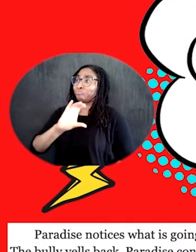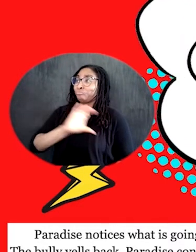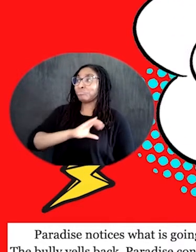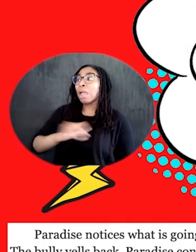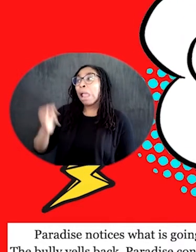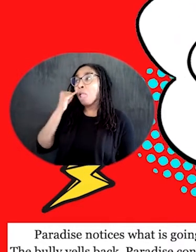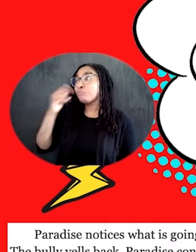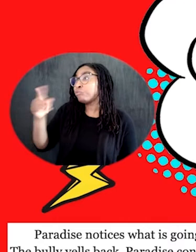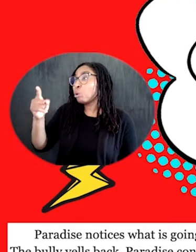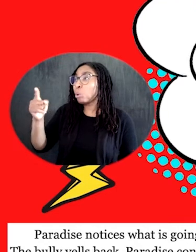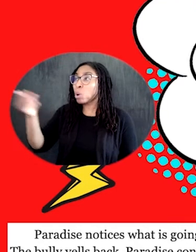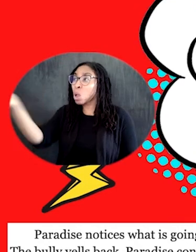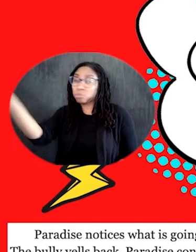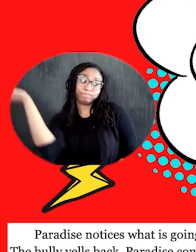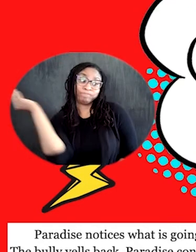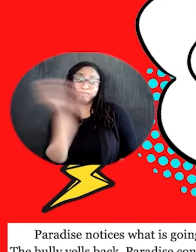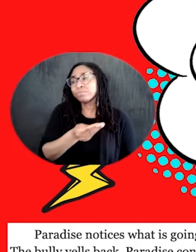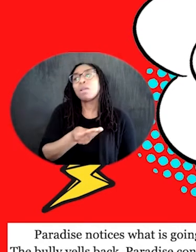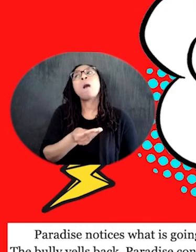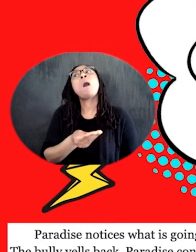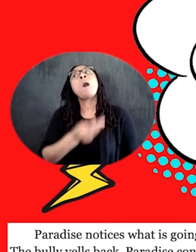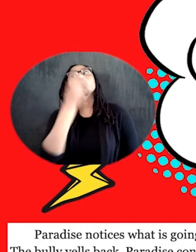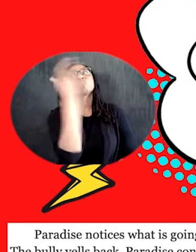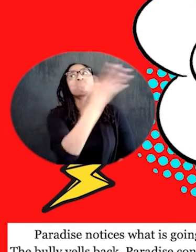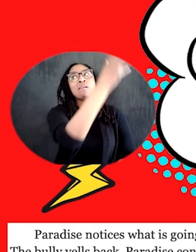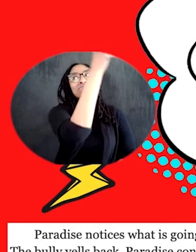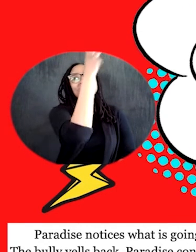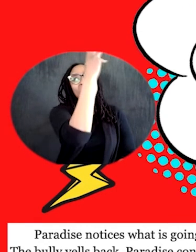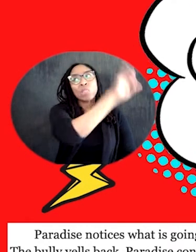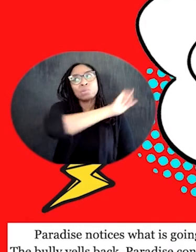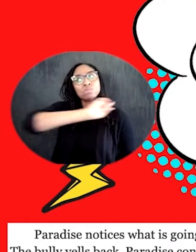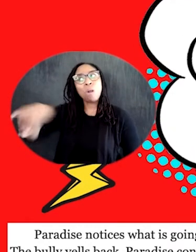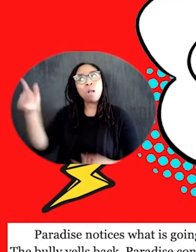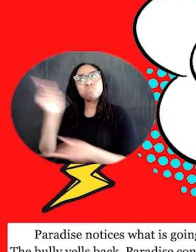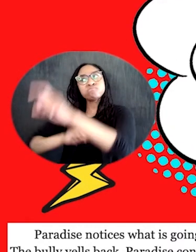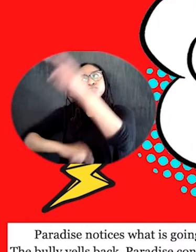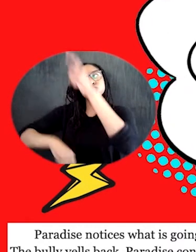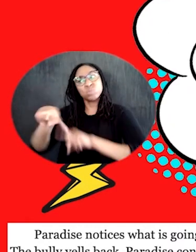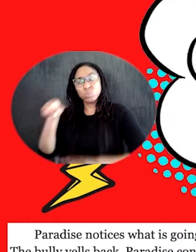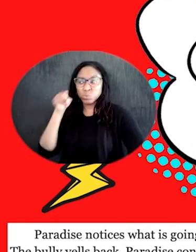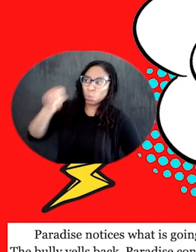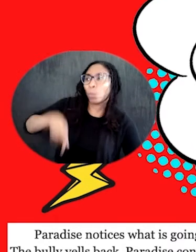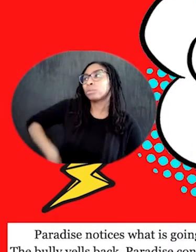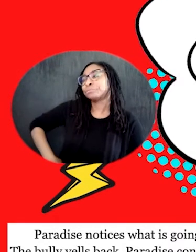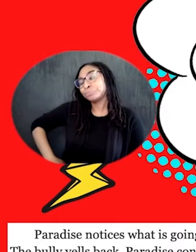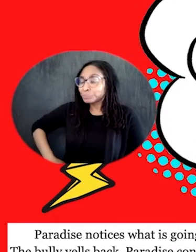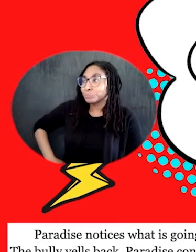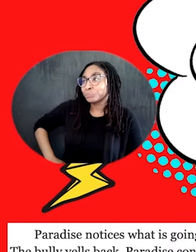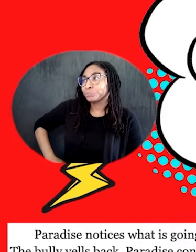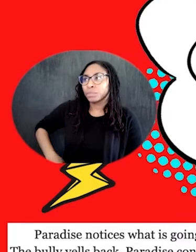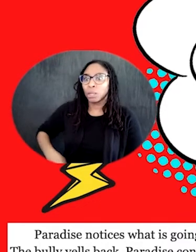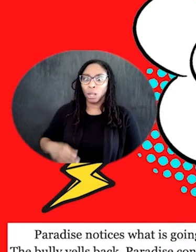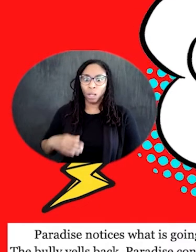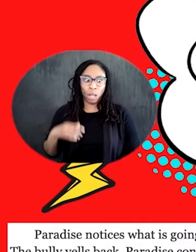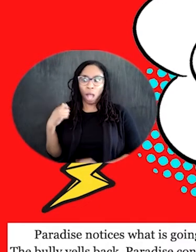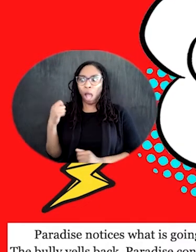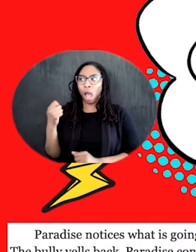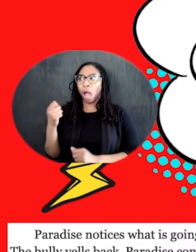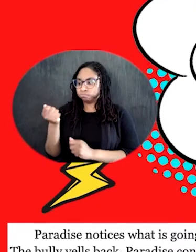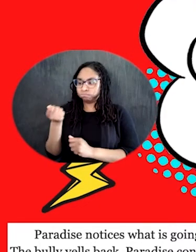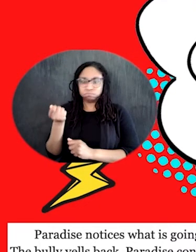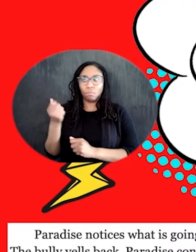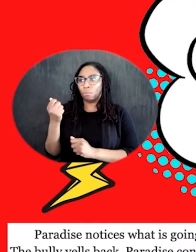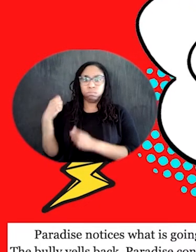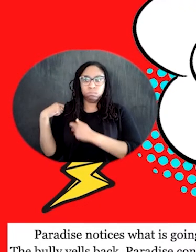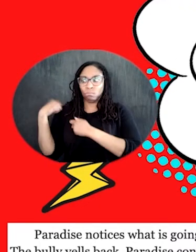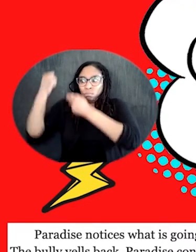police officer, and if you don't give it back, I will have him come up here and arrest you." The bully does not hesitate to